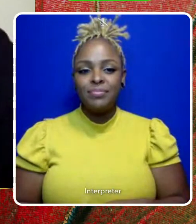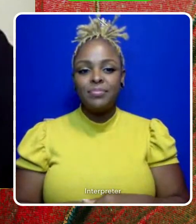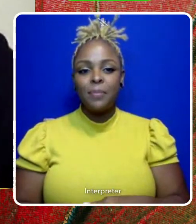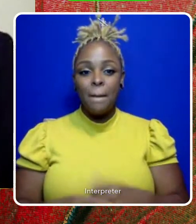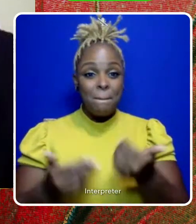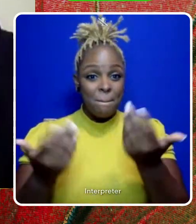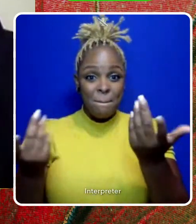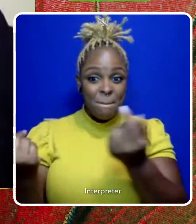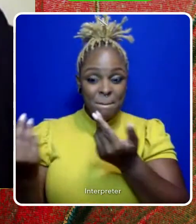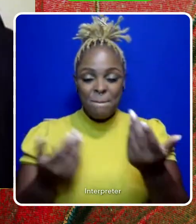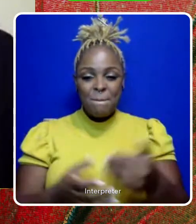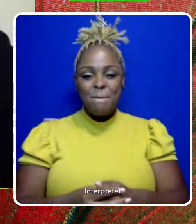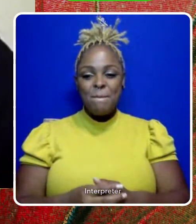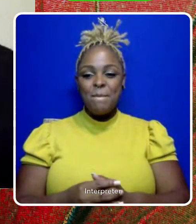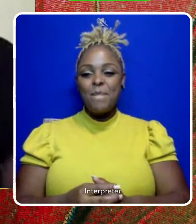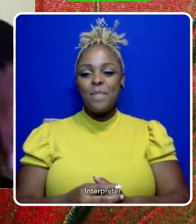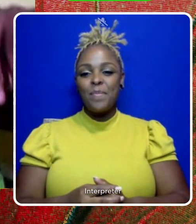Hold on.